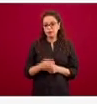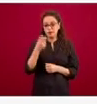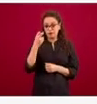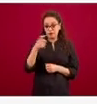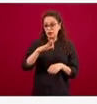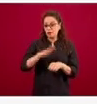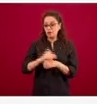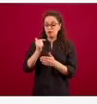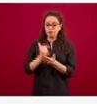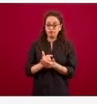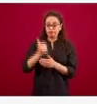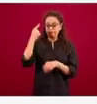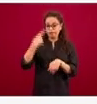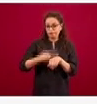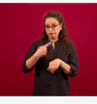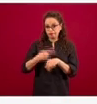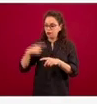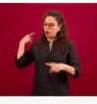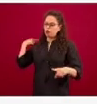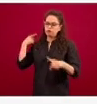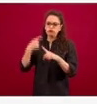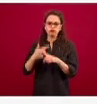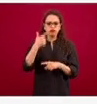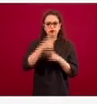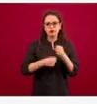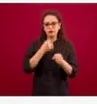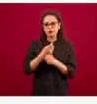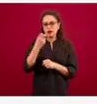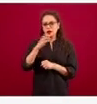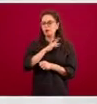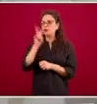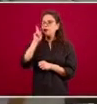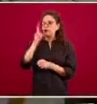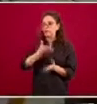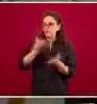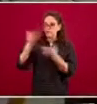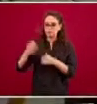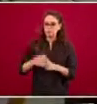that means that we are experiencing a highest